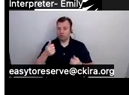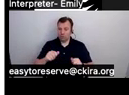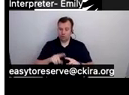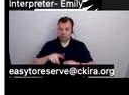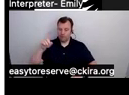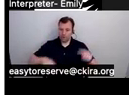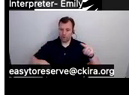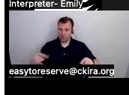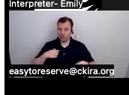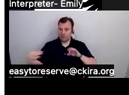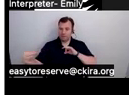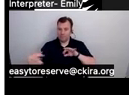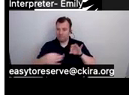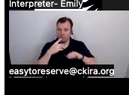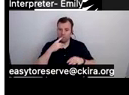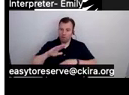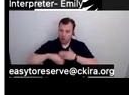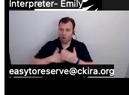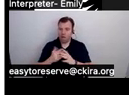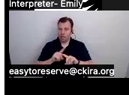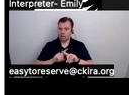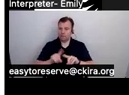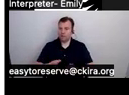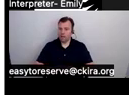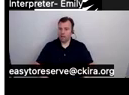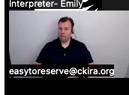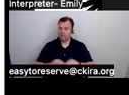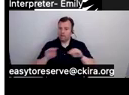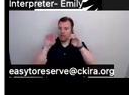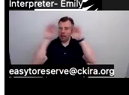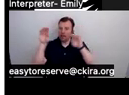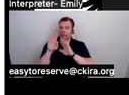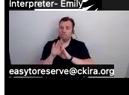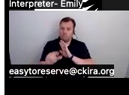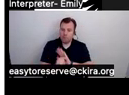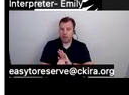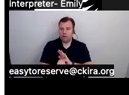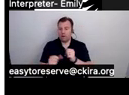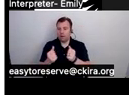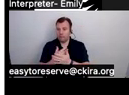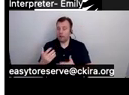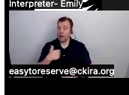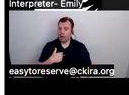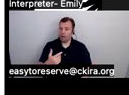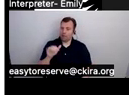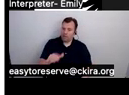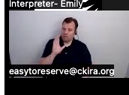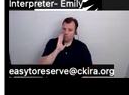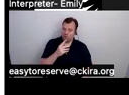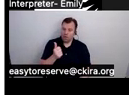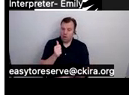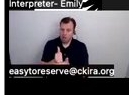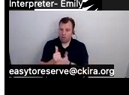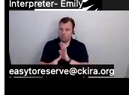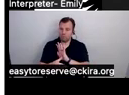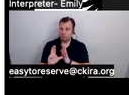they're getting input from people at all different levels and all different types of backgrounds. And again, I think that's going to really help the review